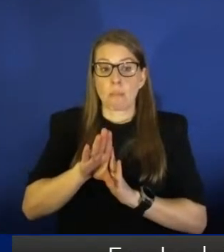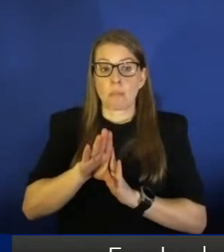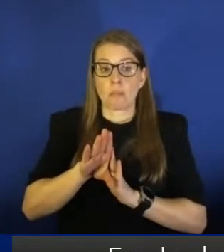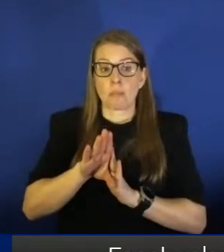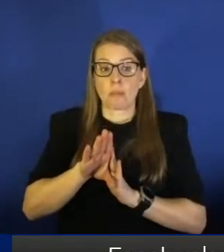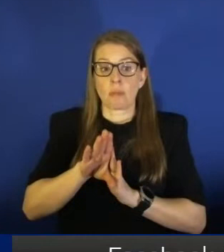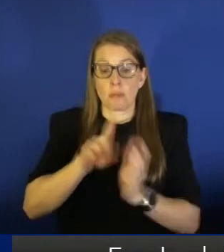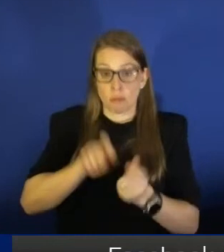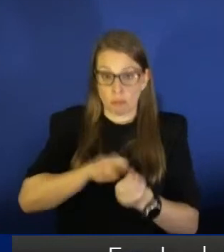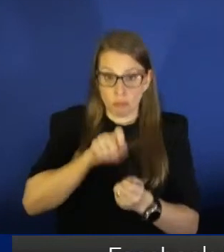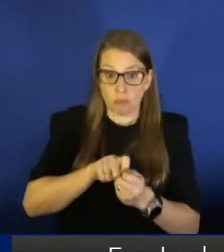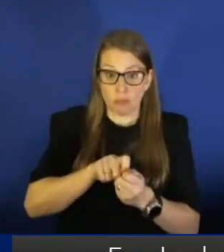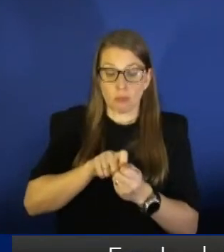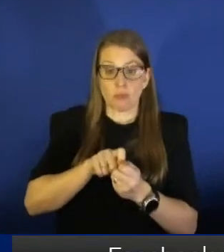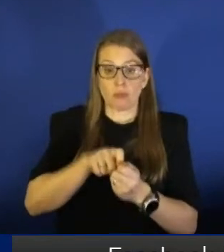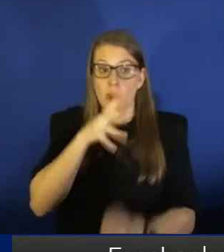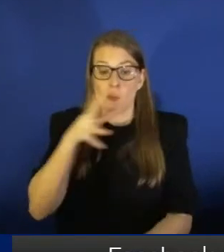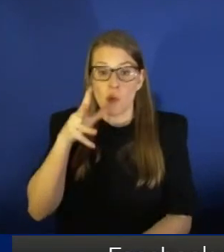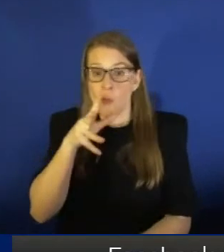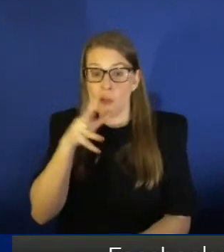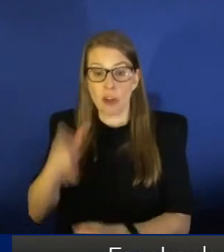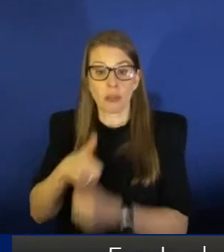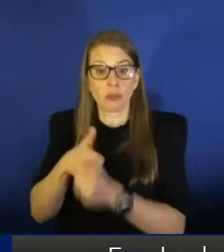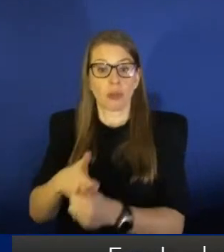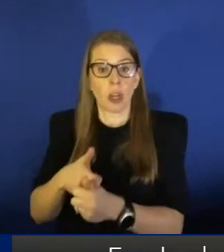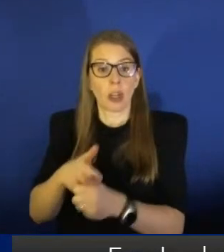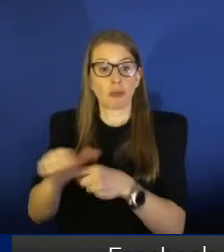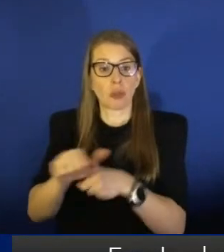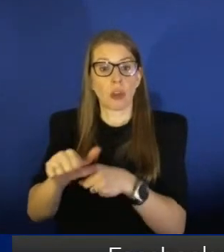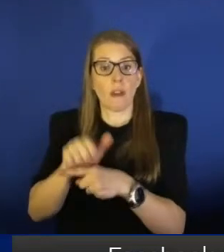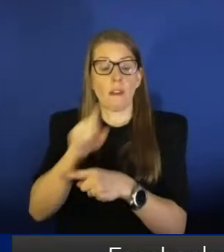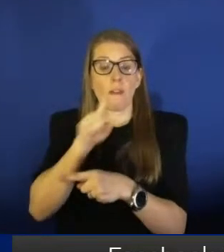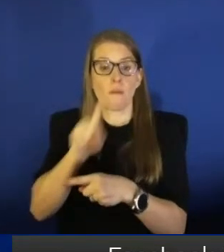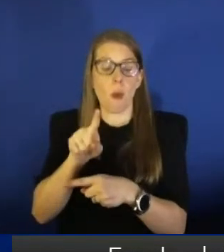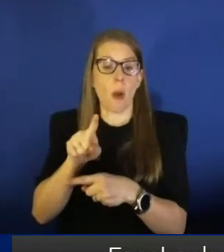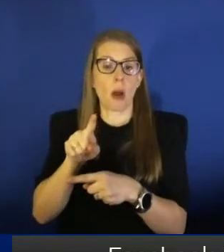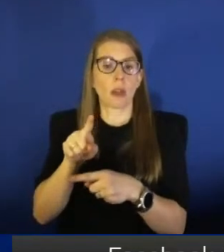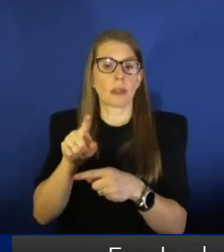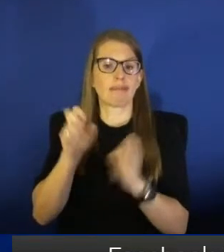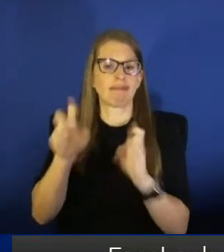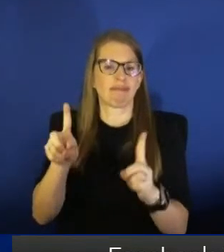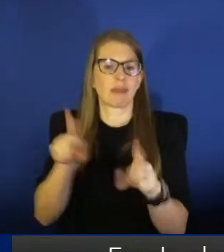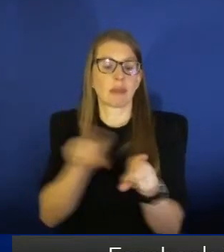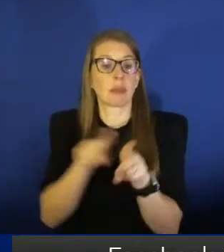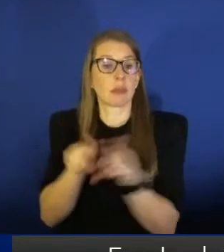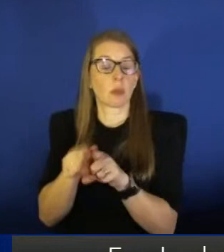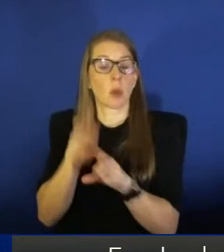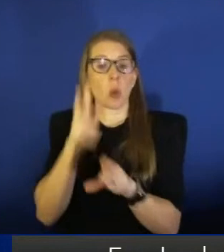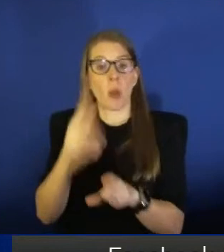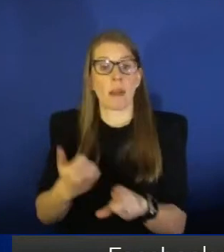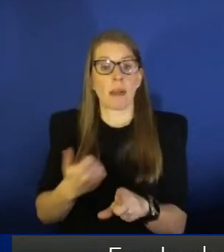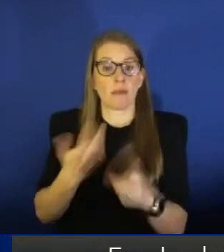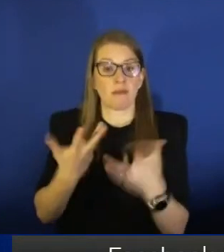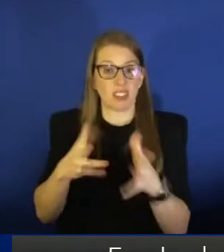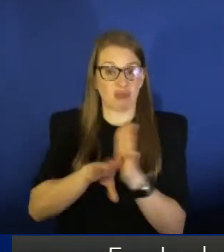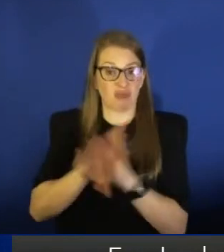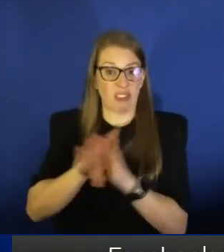specific rural track training for undergraduate medical education. We also hope that we will have developed